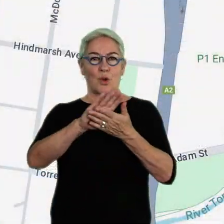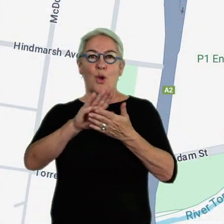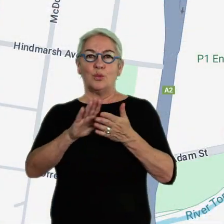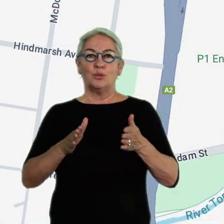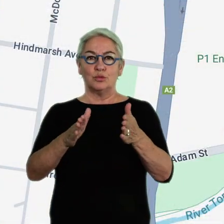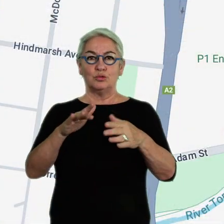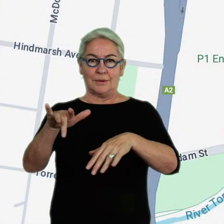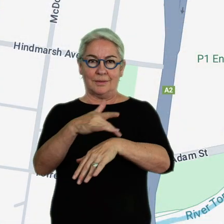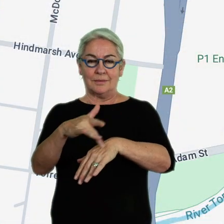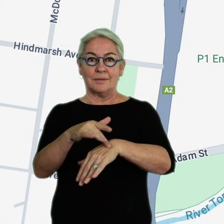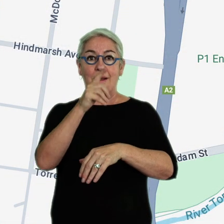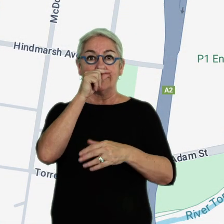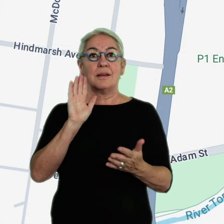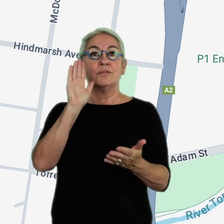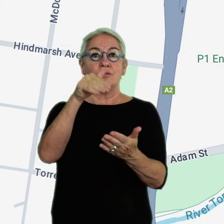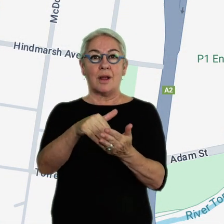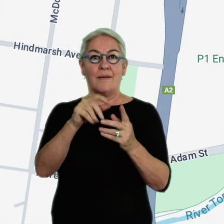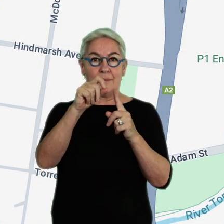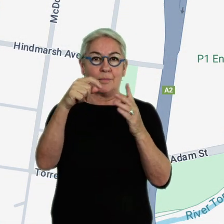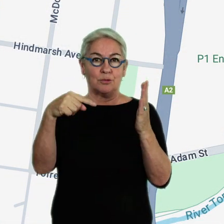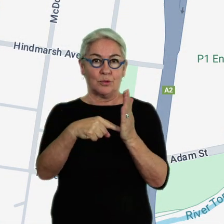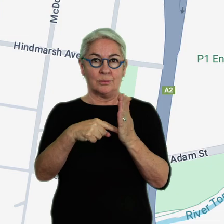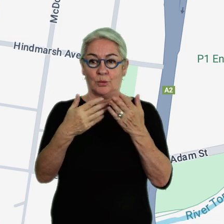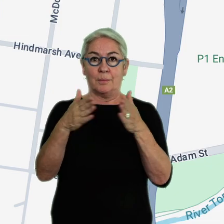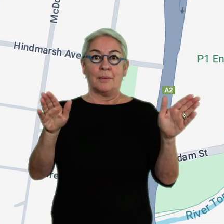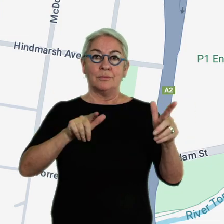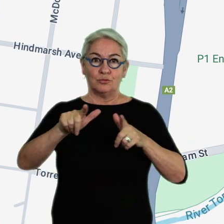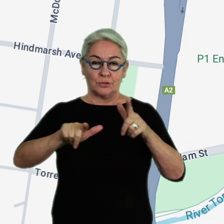Holden Street Theatres is accessible via public transport.